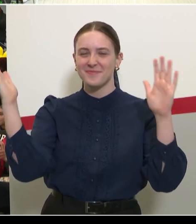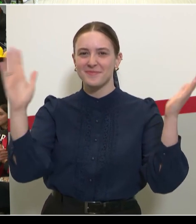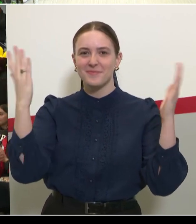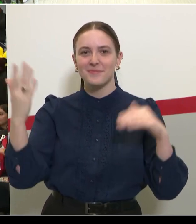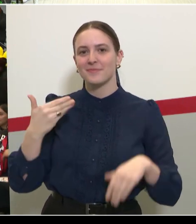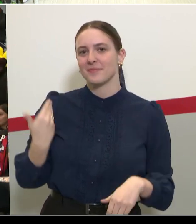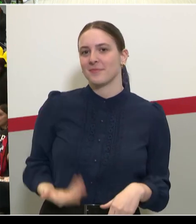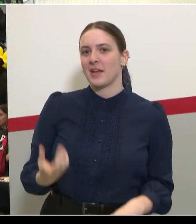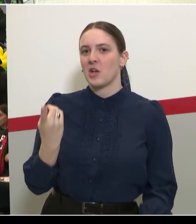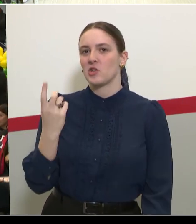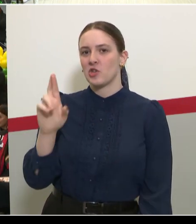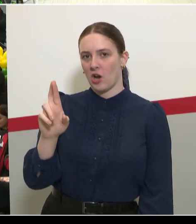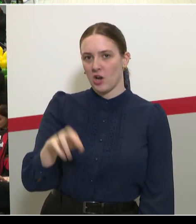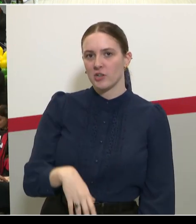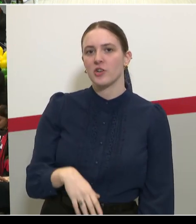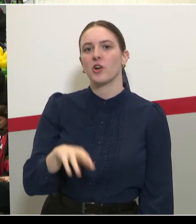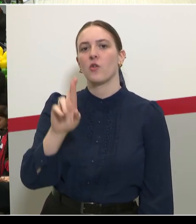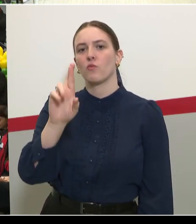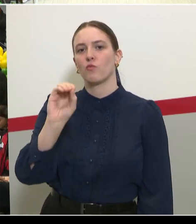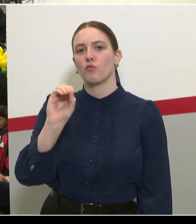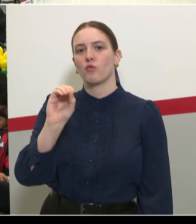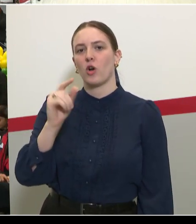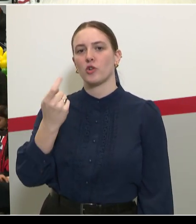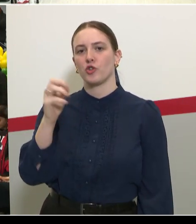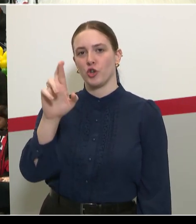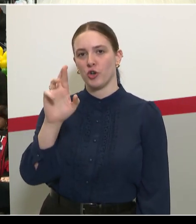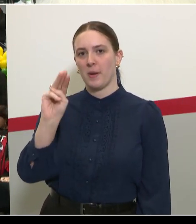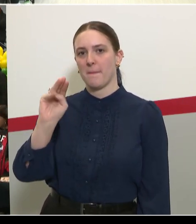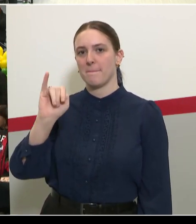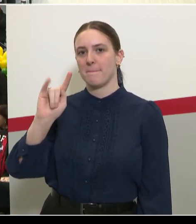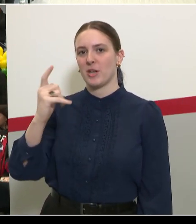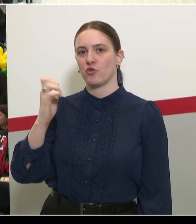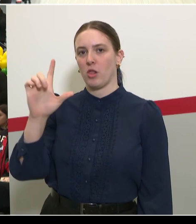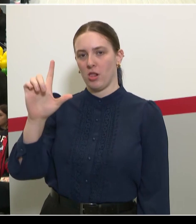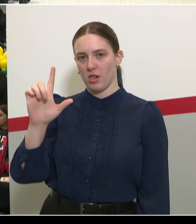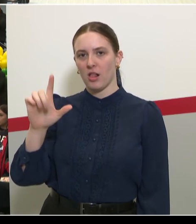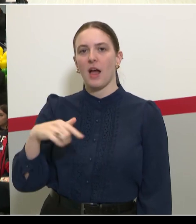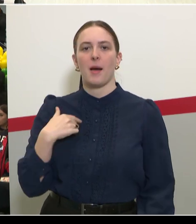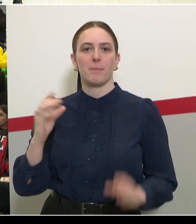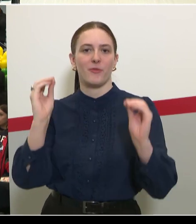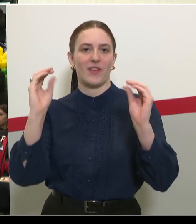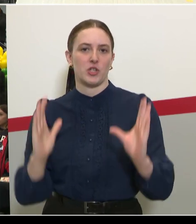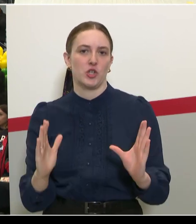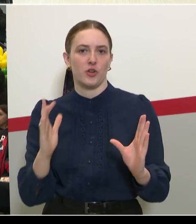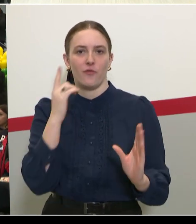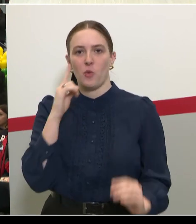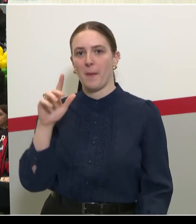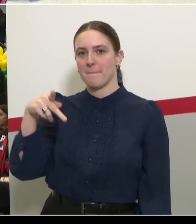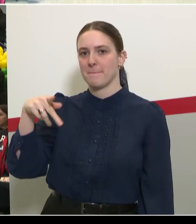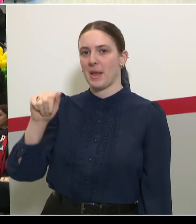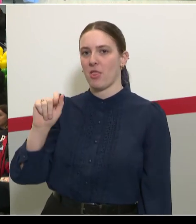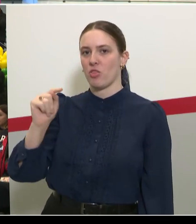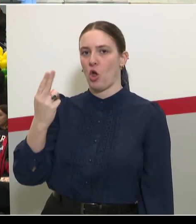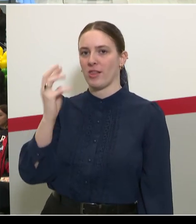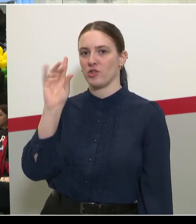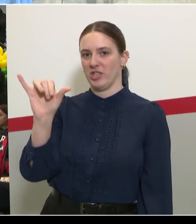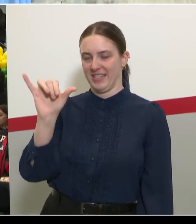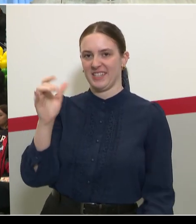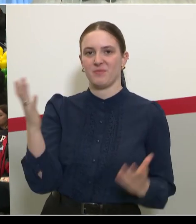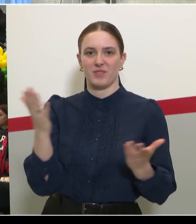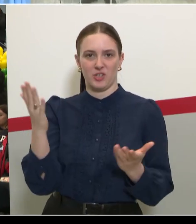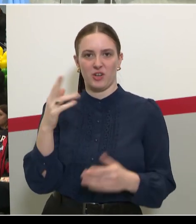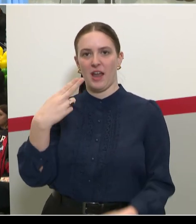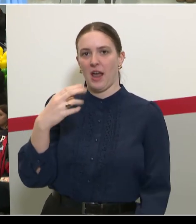I'm Dr. Roger Mitchell Jr., professor of pathology here at Howard University. I'm also the chief medical officer for